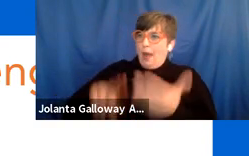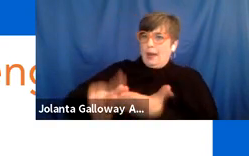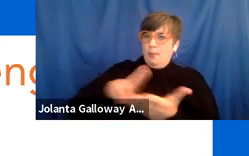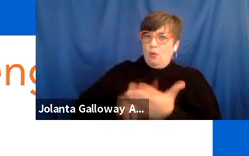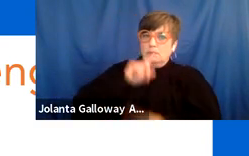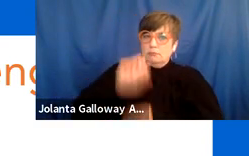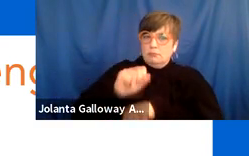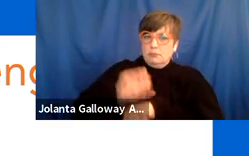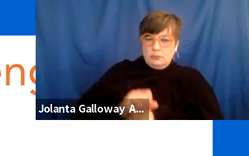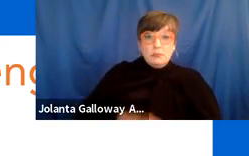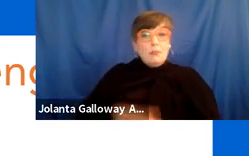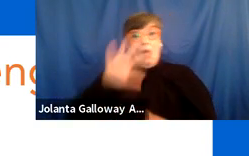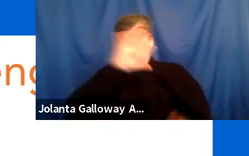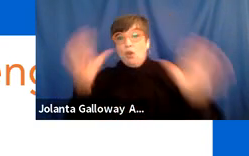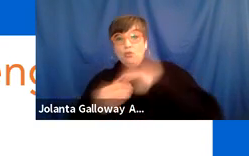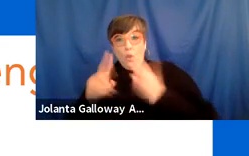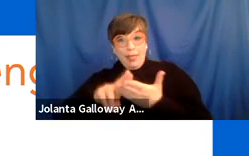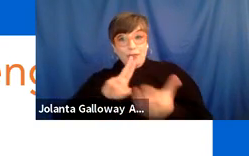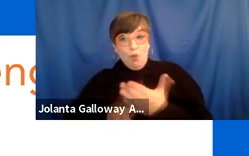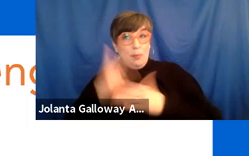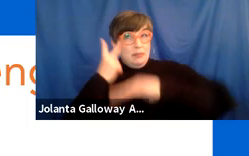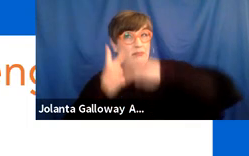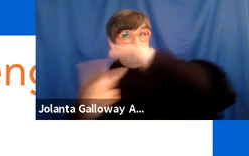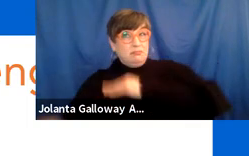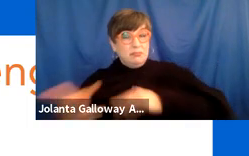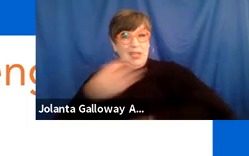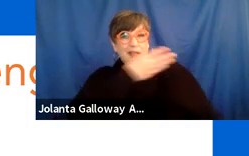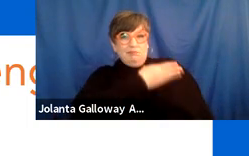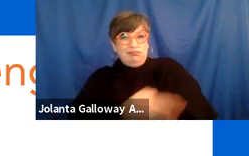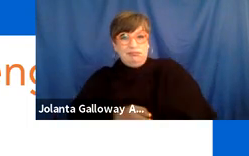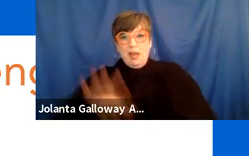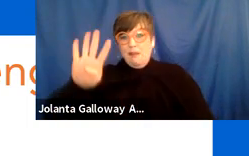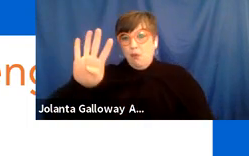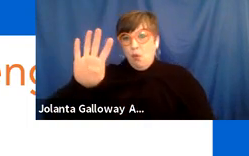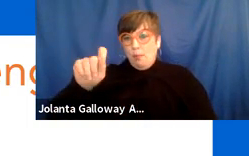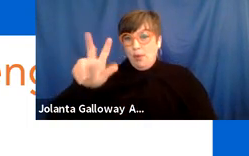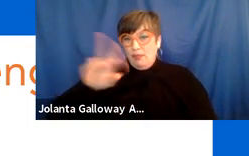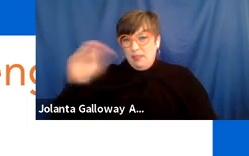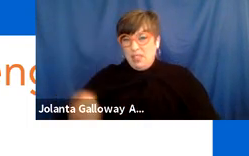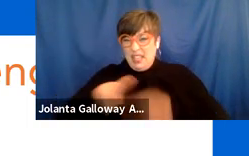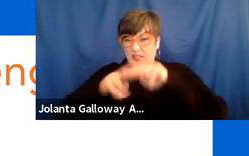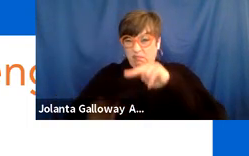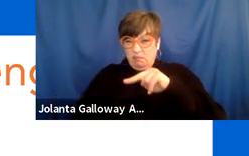enrollment is projected to decline by 4.3%. And